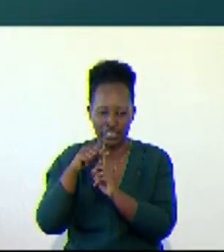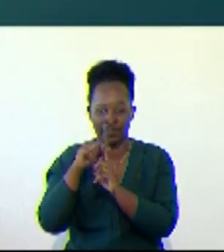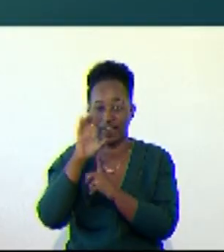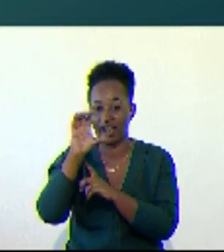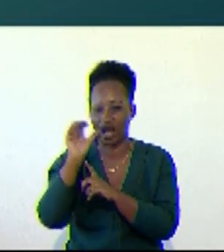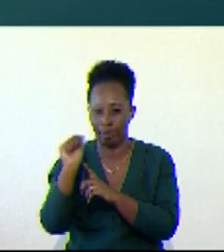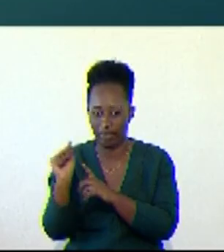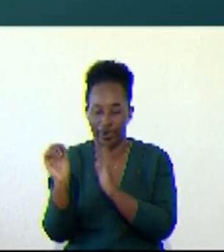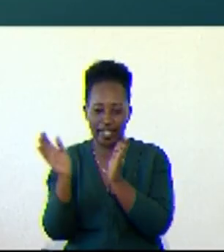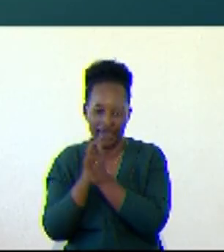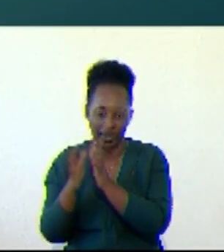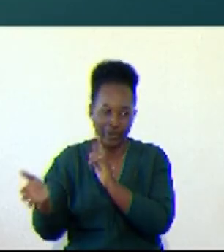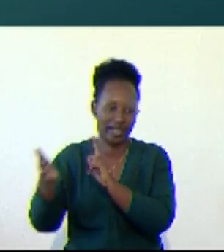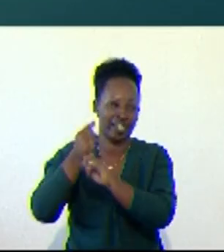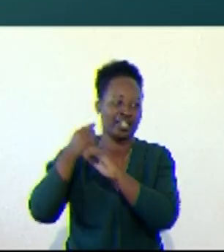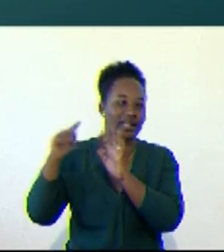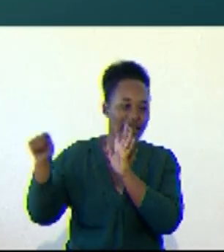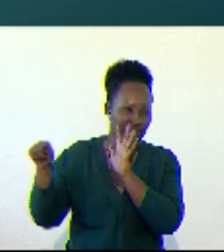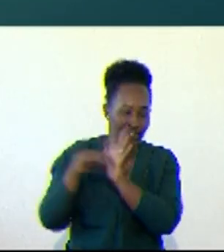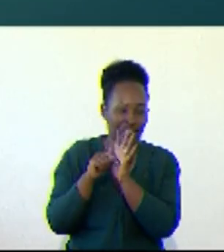get the negative